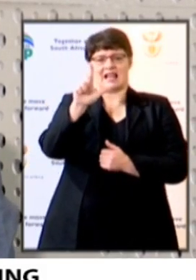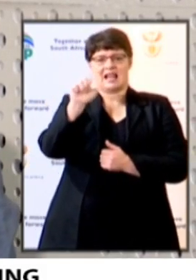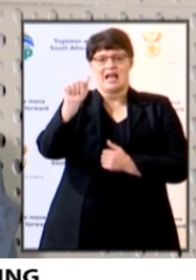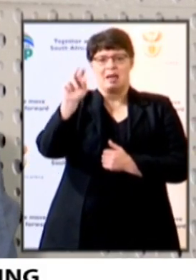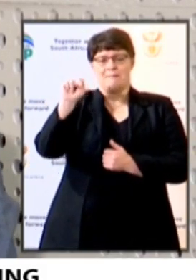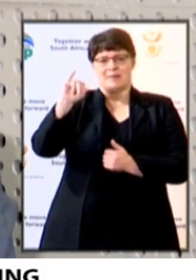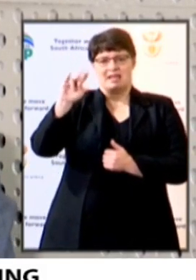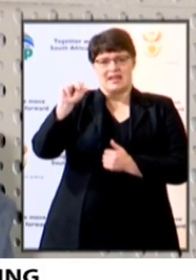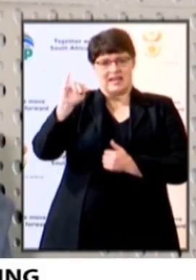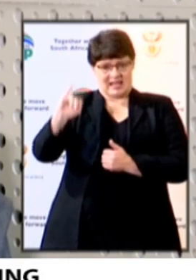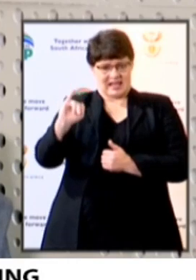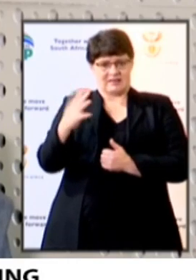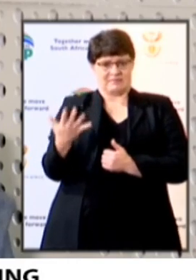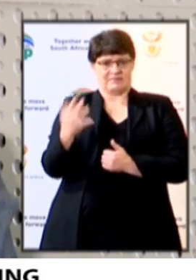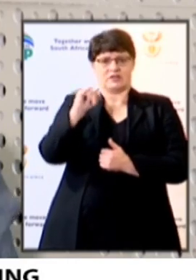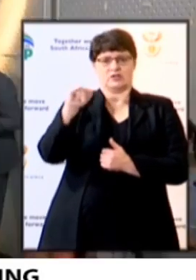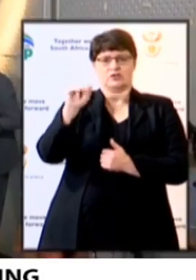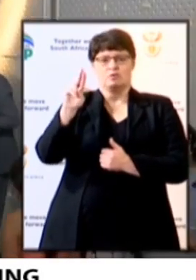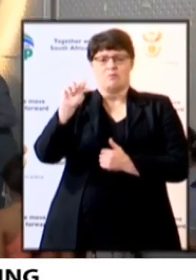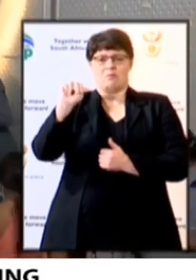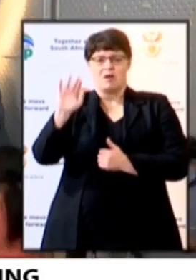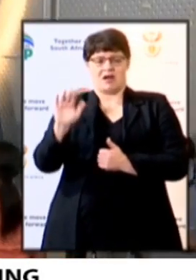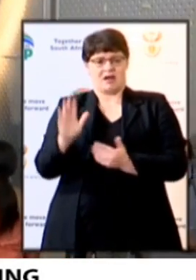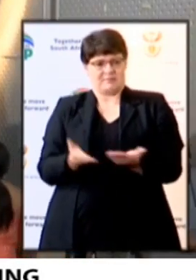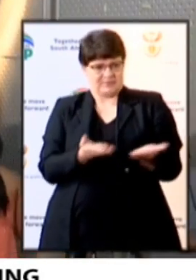the platform is yours, Minister.